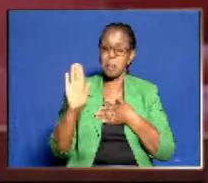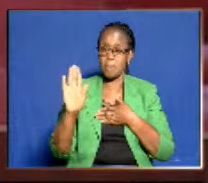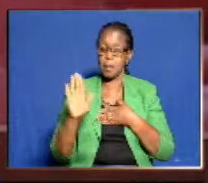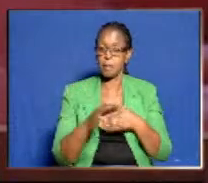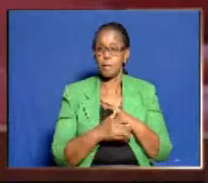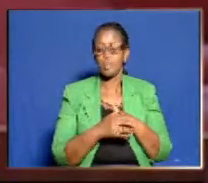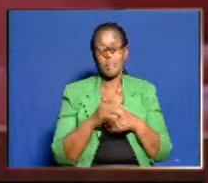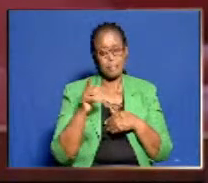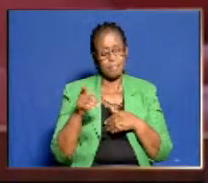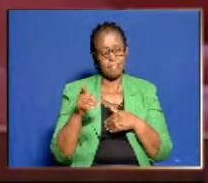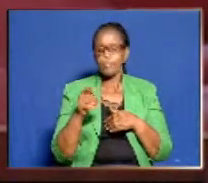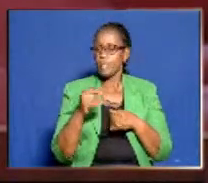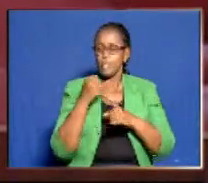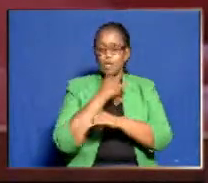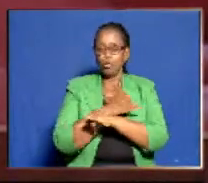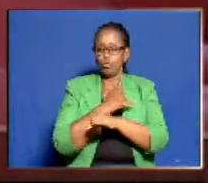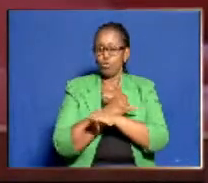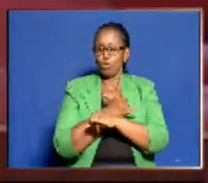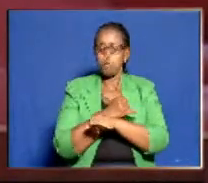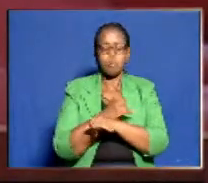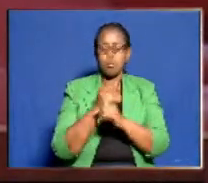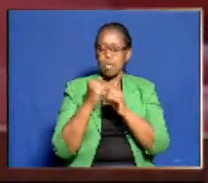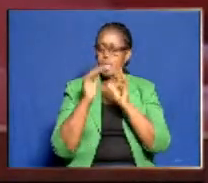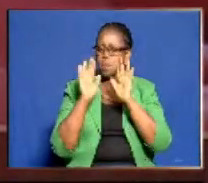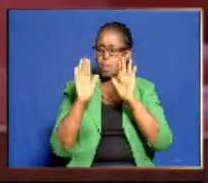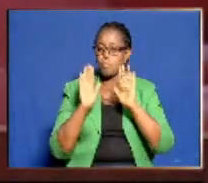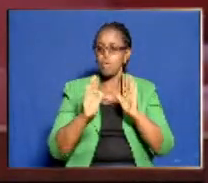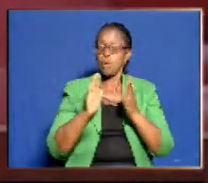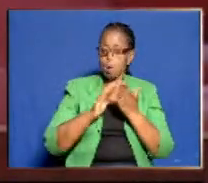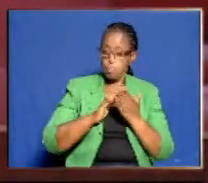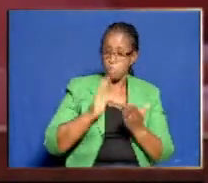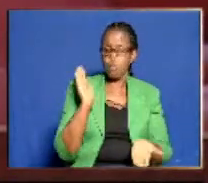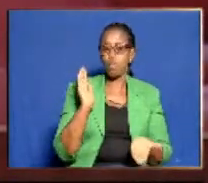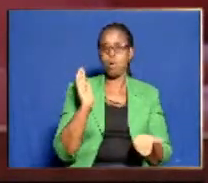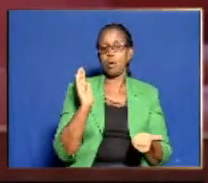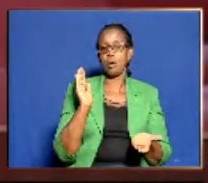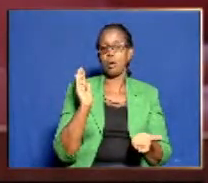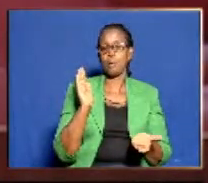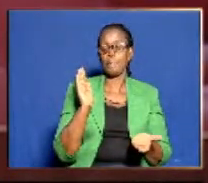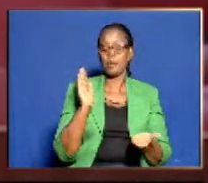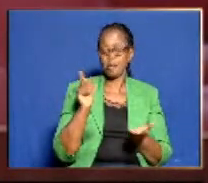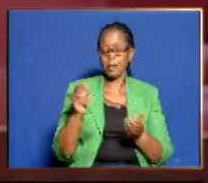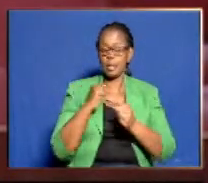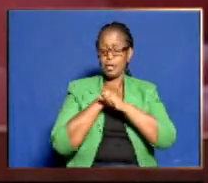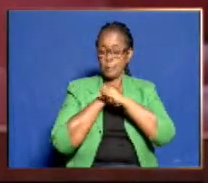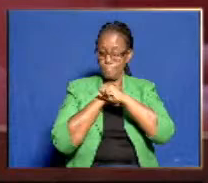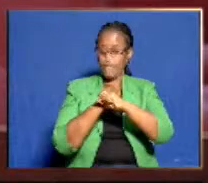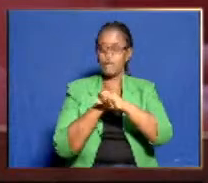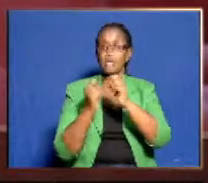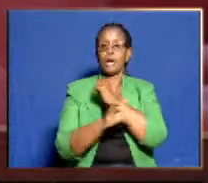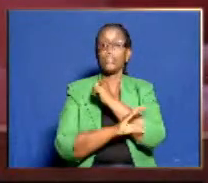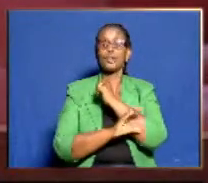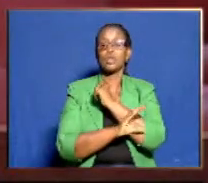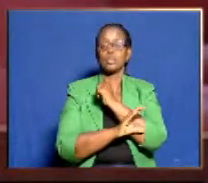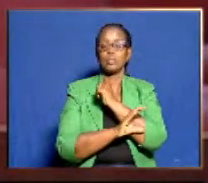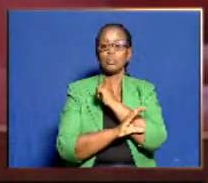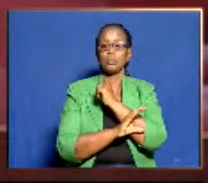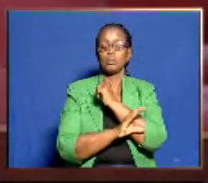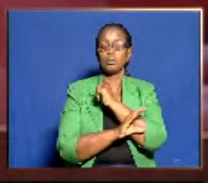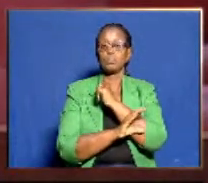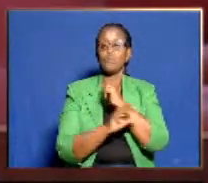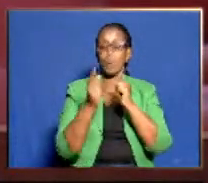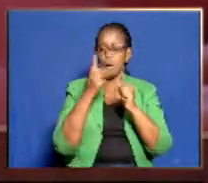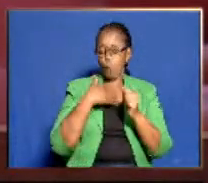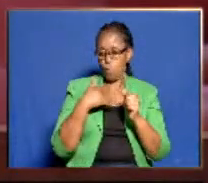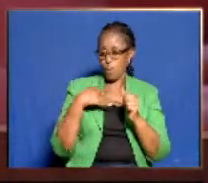a critical institution, and the country is as good as its army and defense, and we want to have them